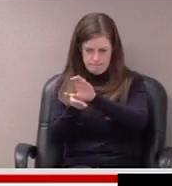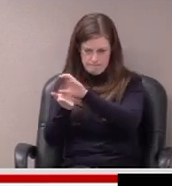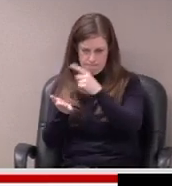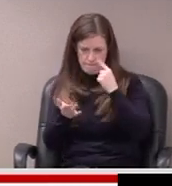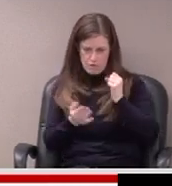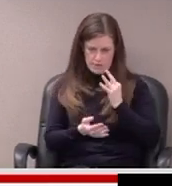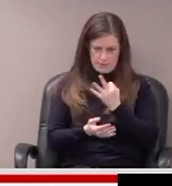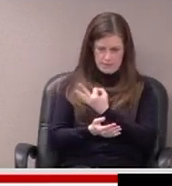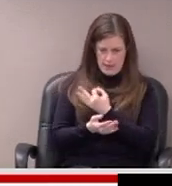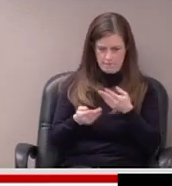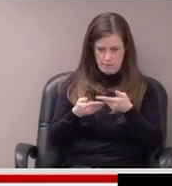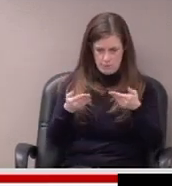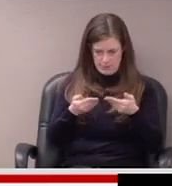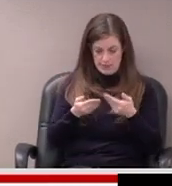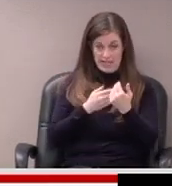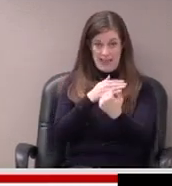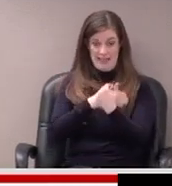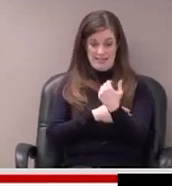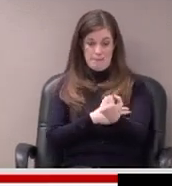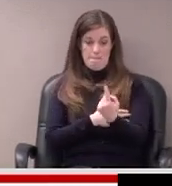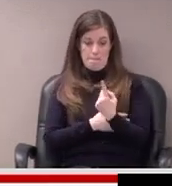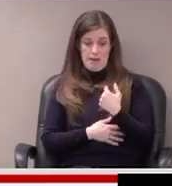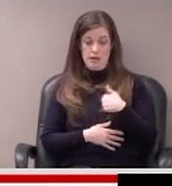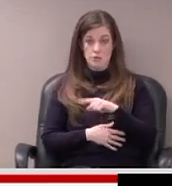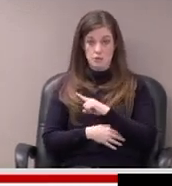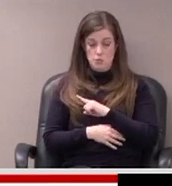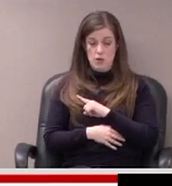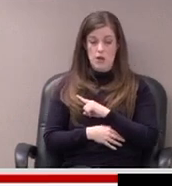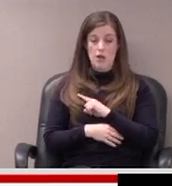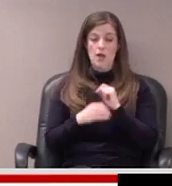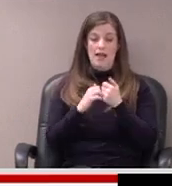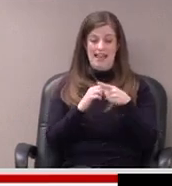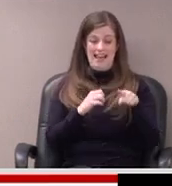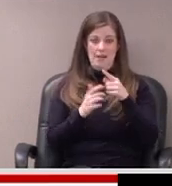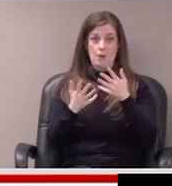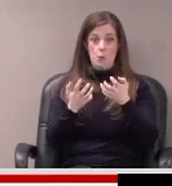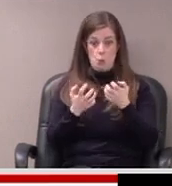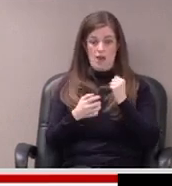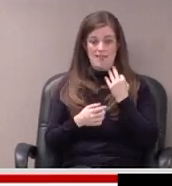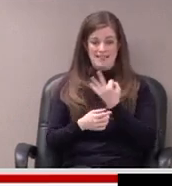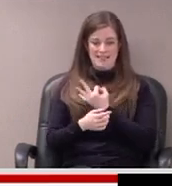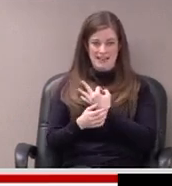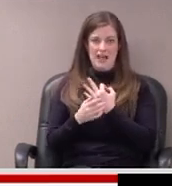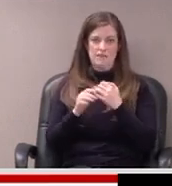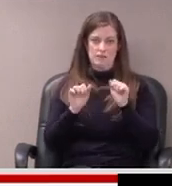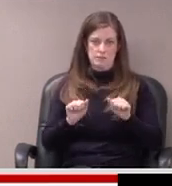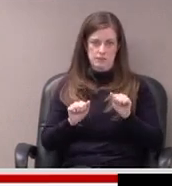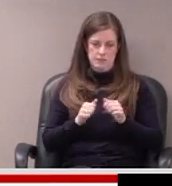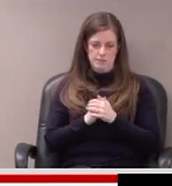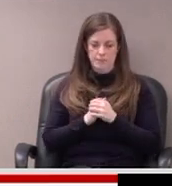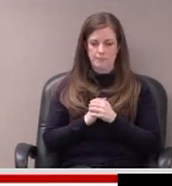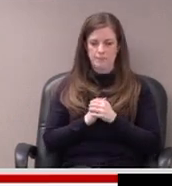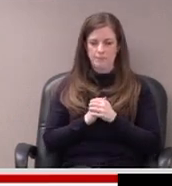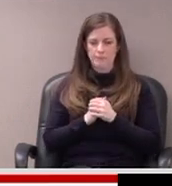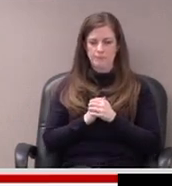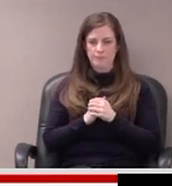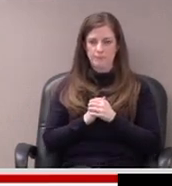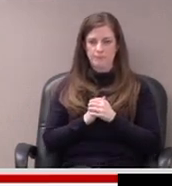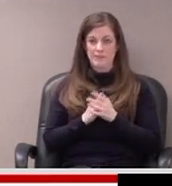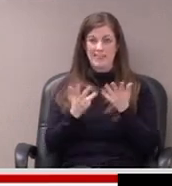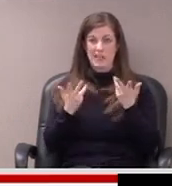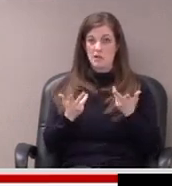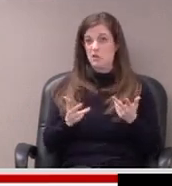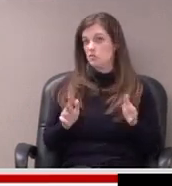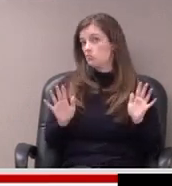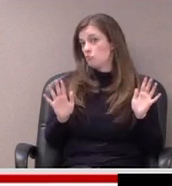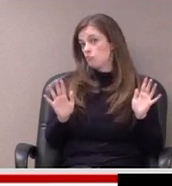positions. And then they send back to us how they actually want the staffing to be. And that